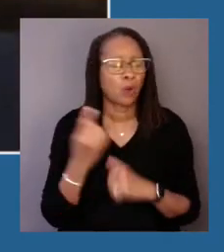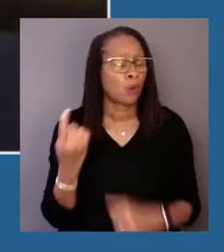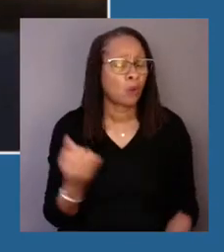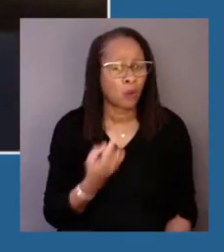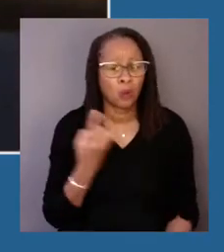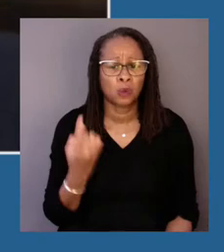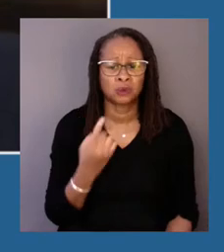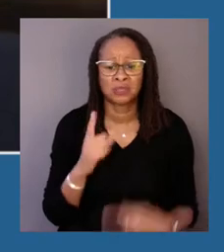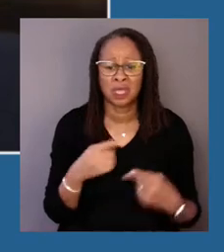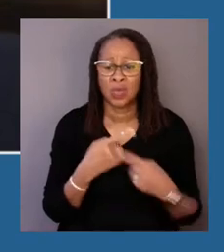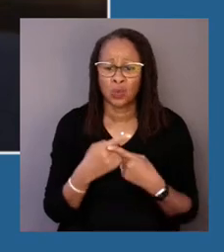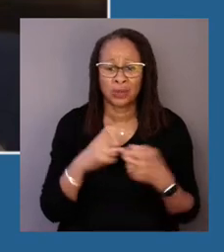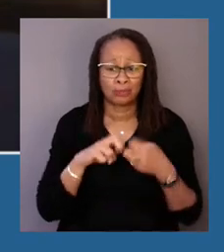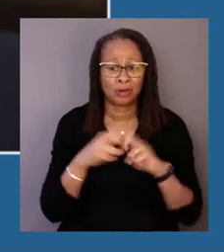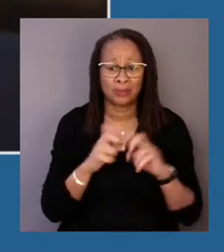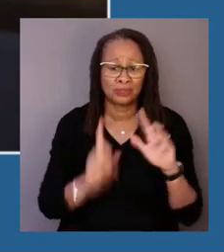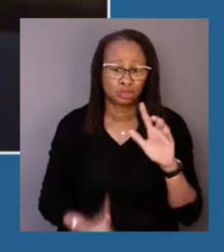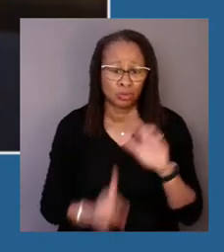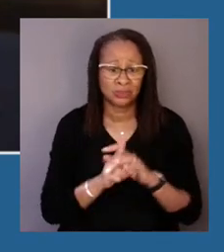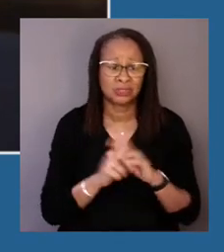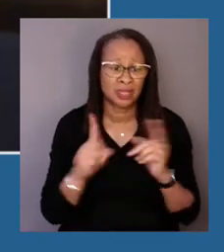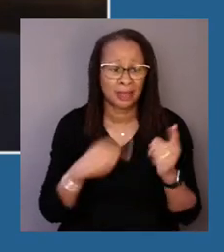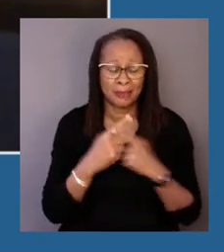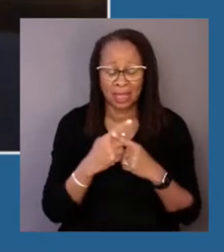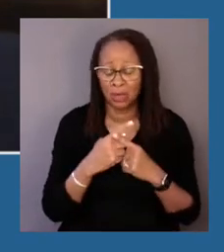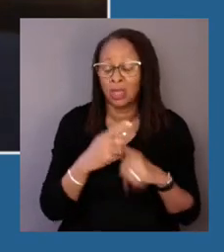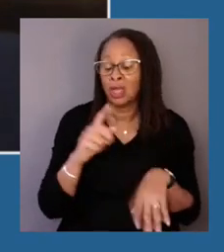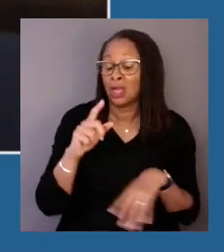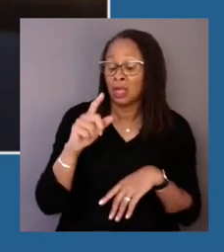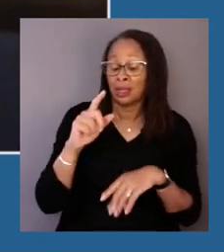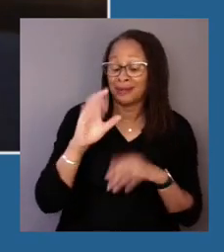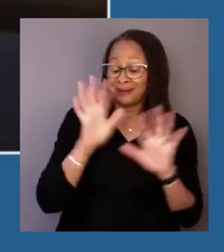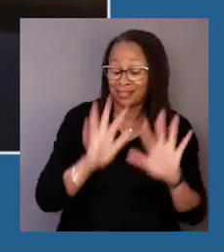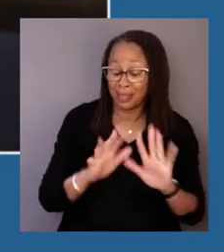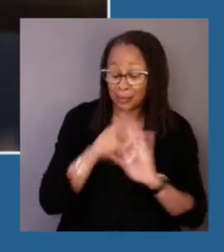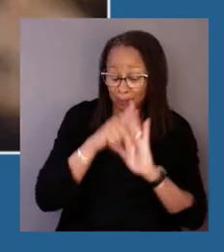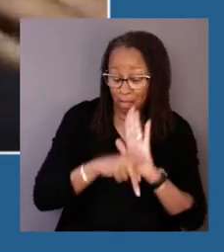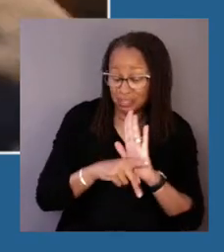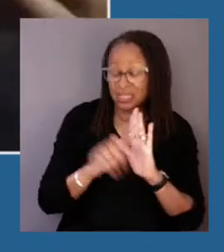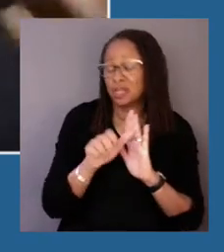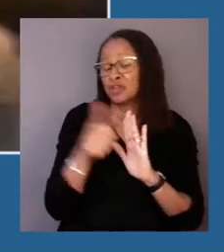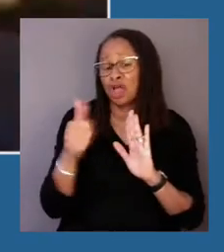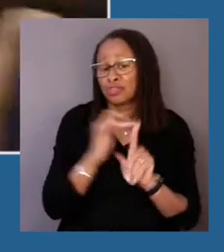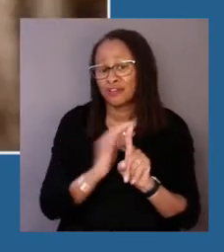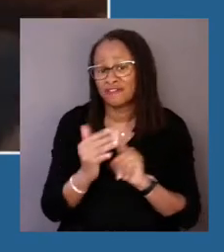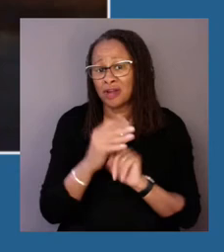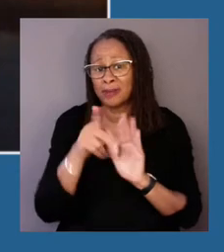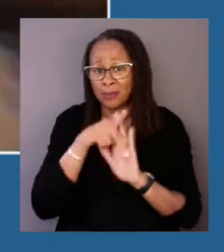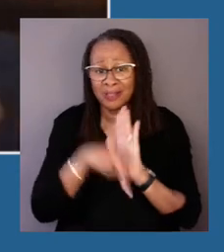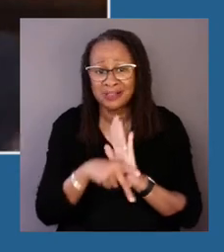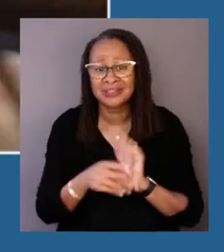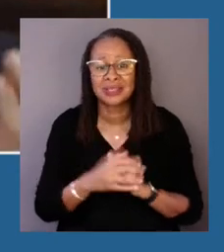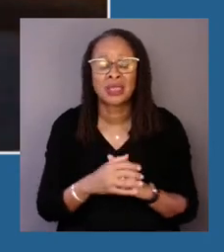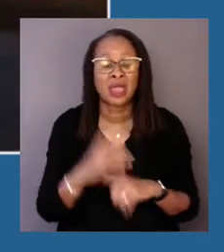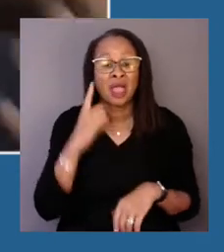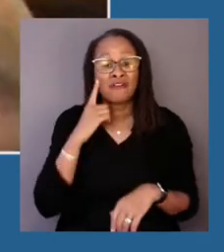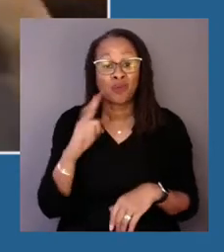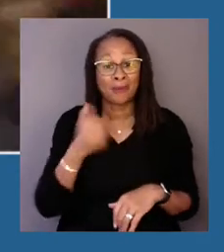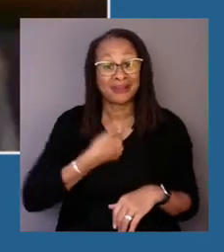when issues come up around climate policy and other types of environmental policy. And even that, which I think for at least for